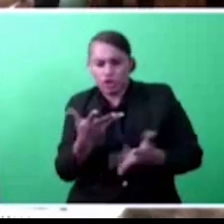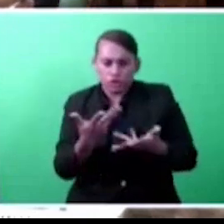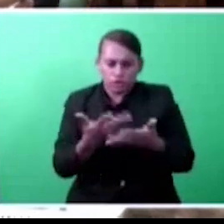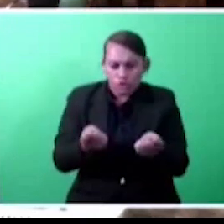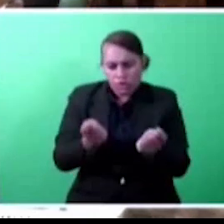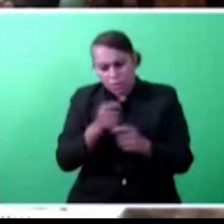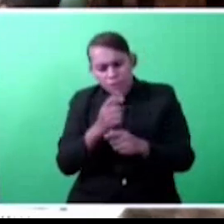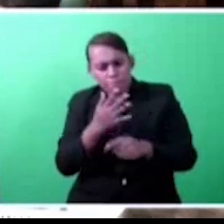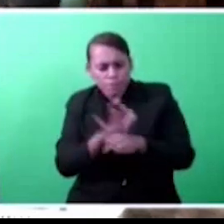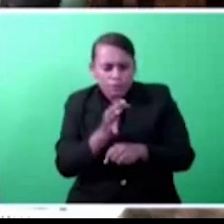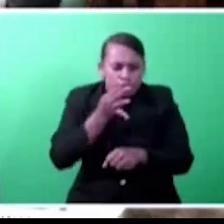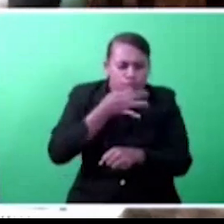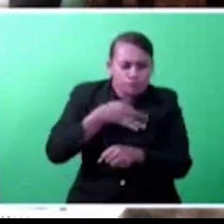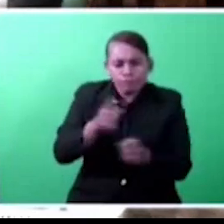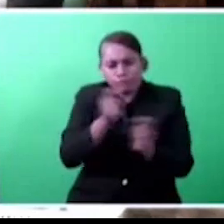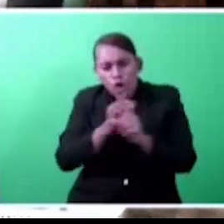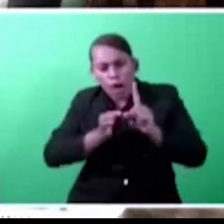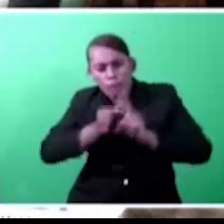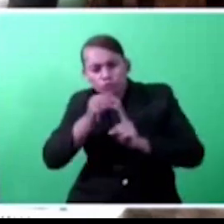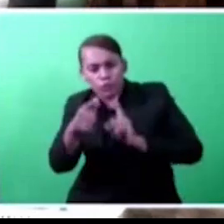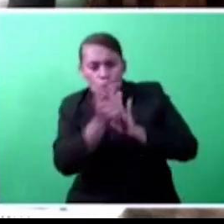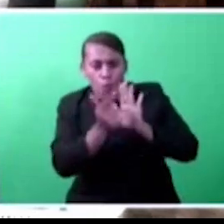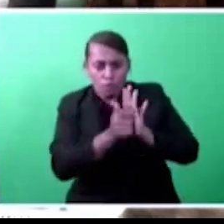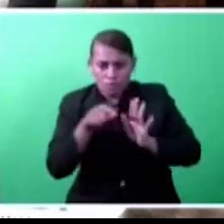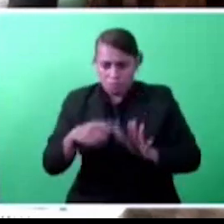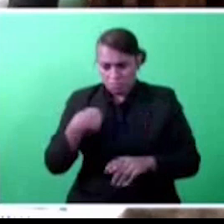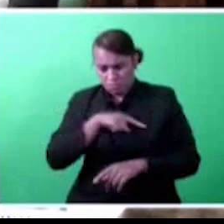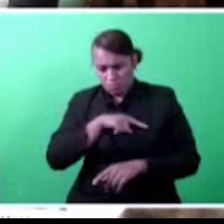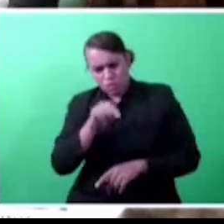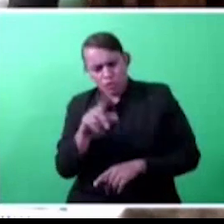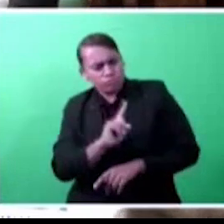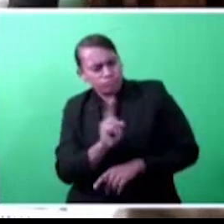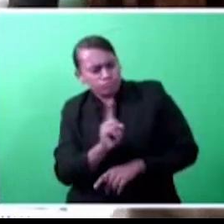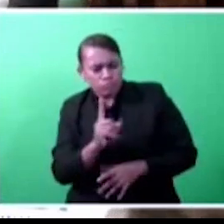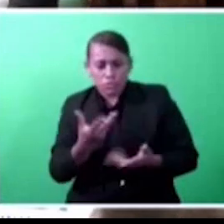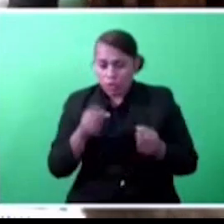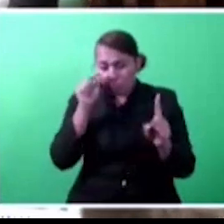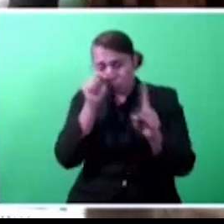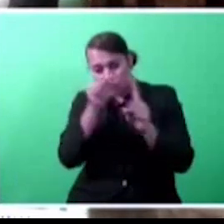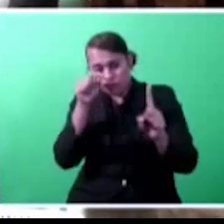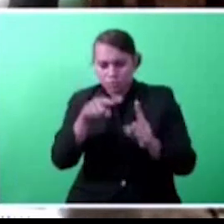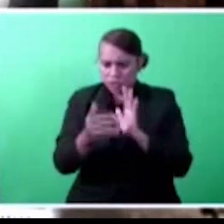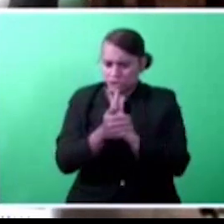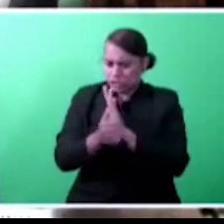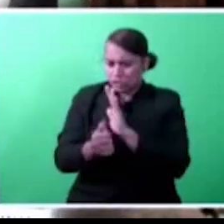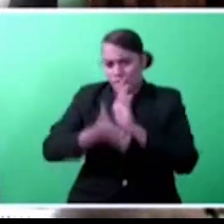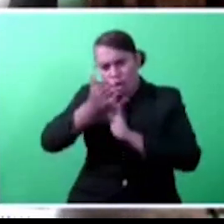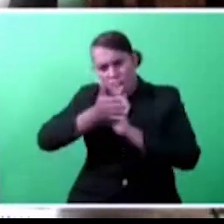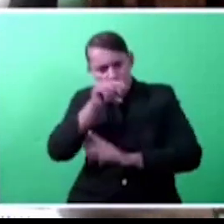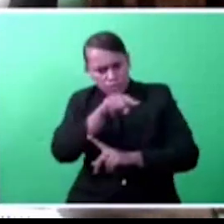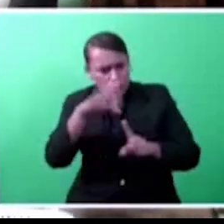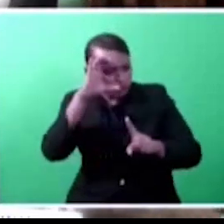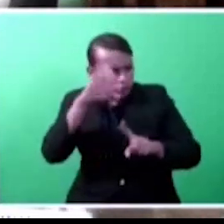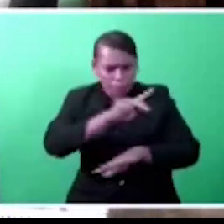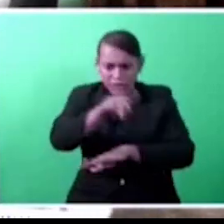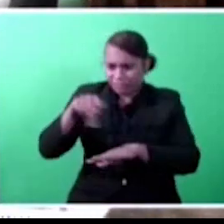Mr. Speaker, Fiji's overall EIS score is higher than some of the major countries of the Asia-Pacific region. We are higher than